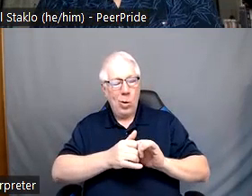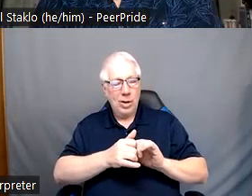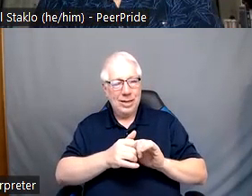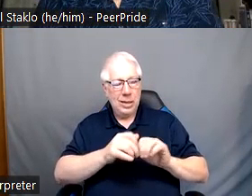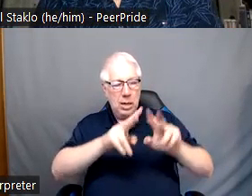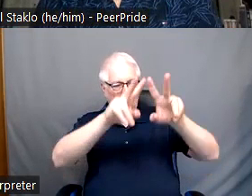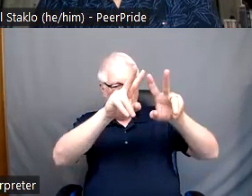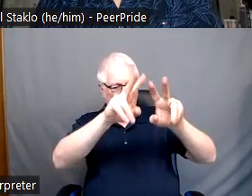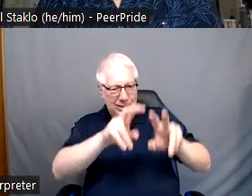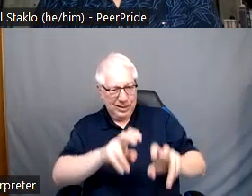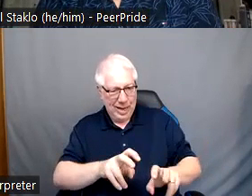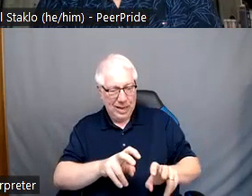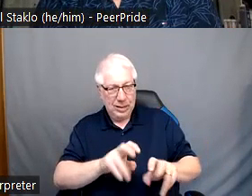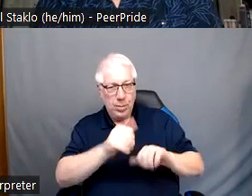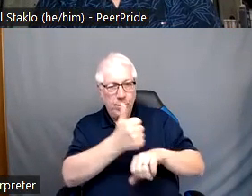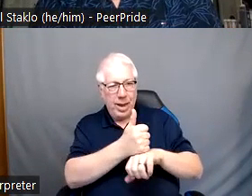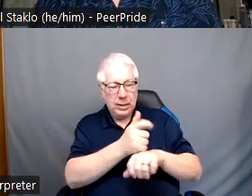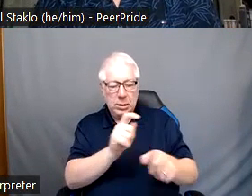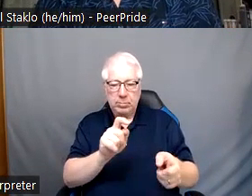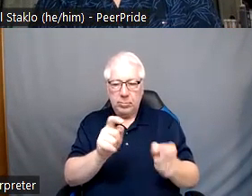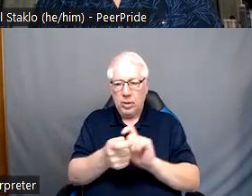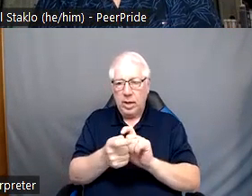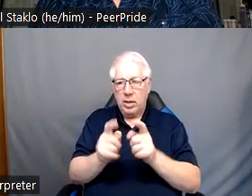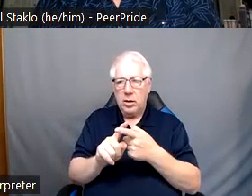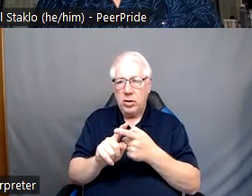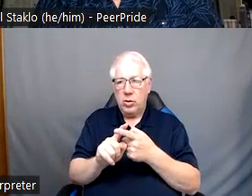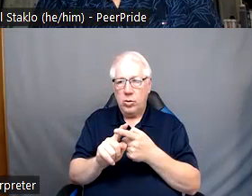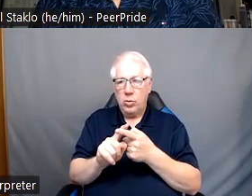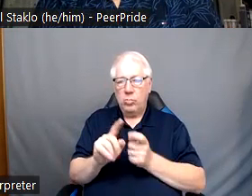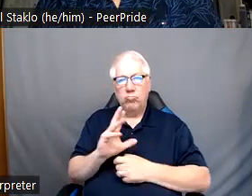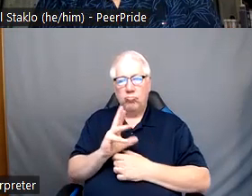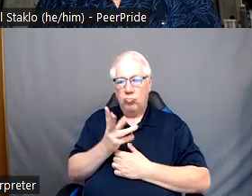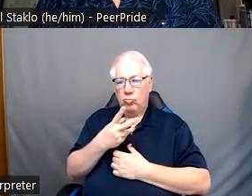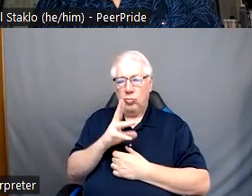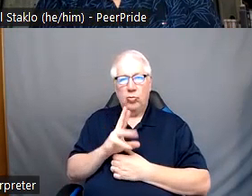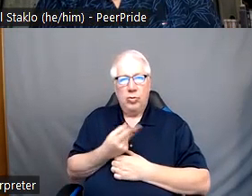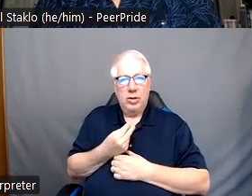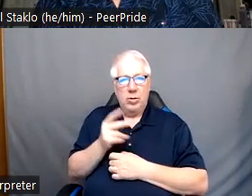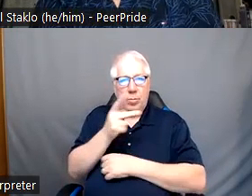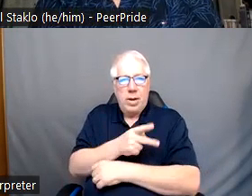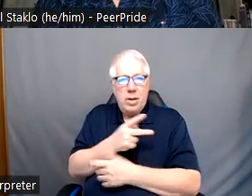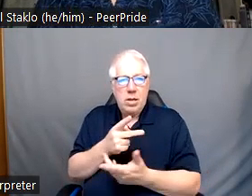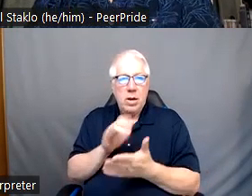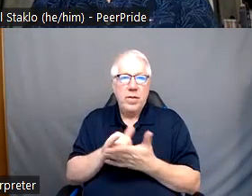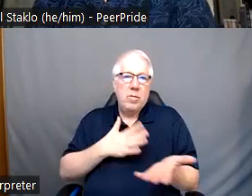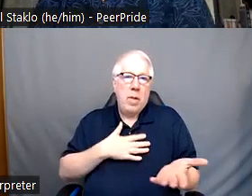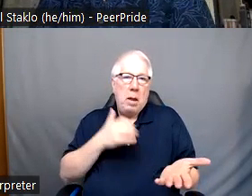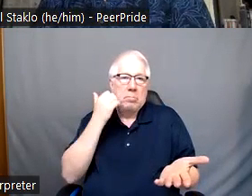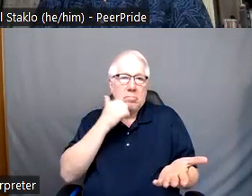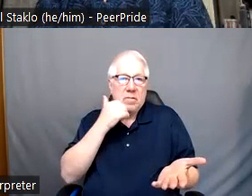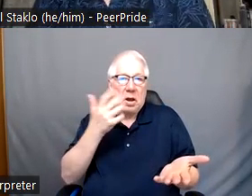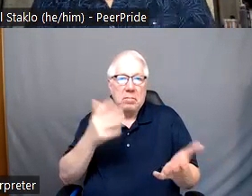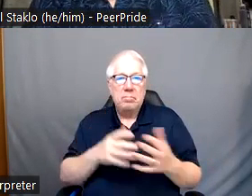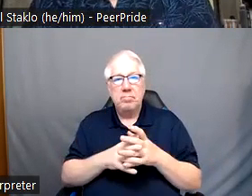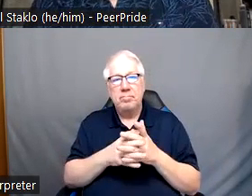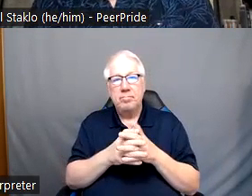done like so much historical harm to trans and gender diverse patients. But that's kind of my day-to-day. Oh, thank